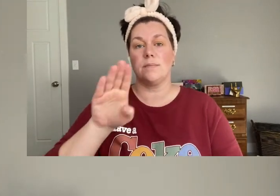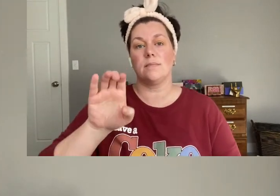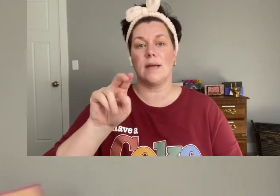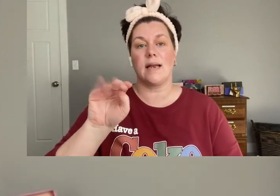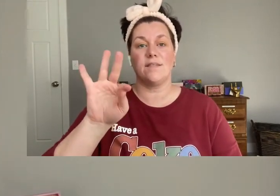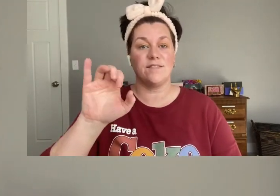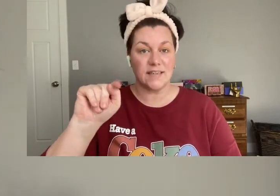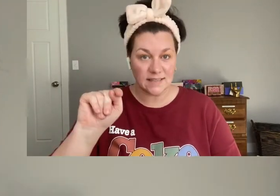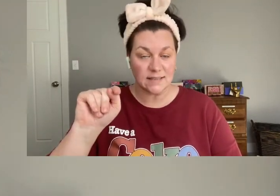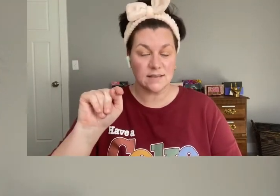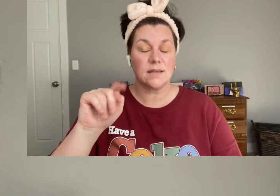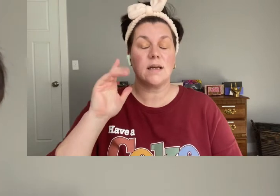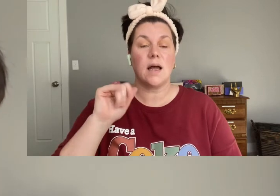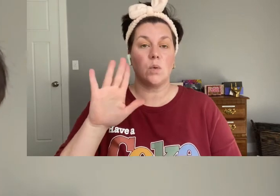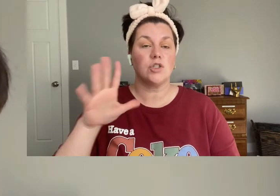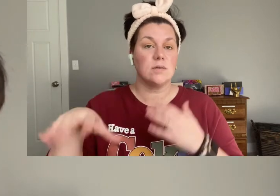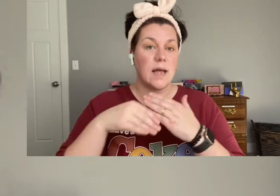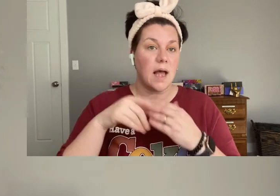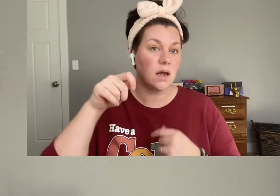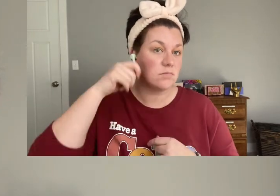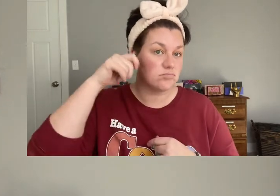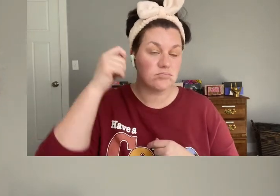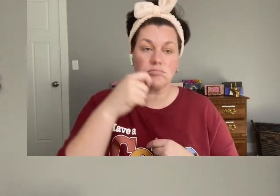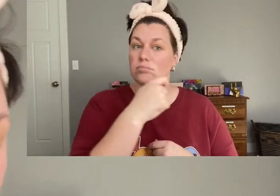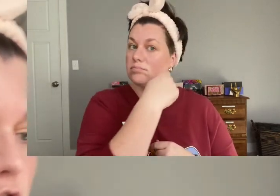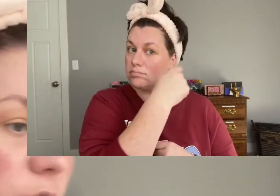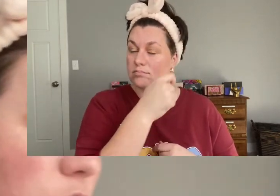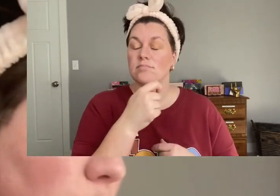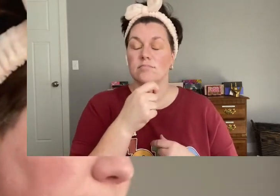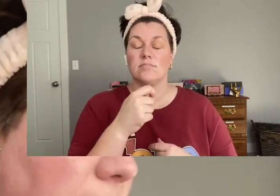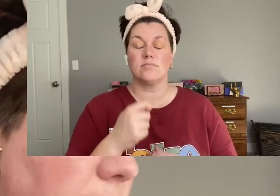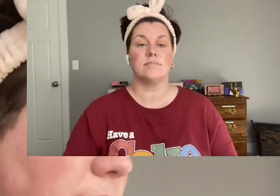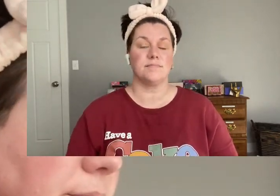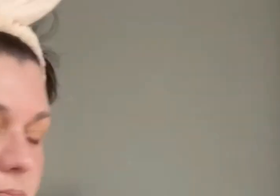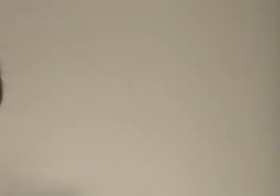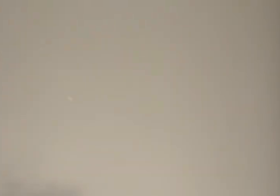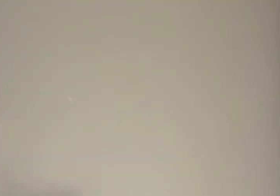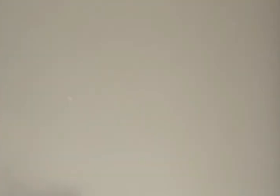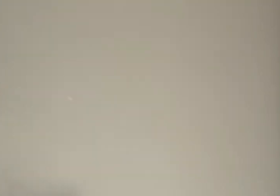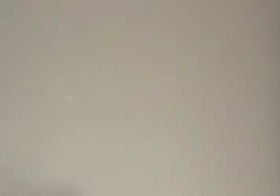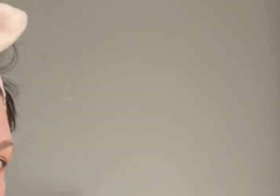Benefit bronzer and just give my face a general warming up.